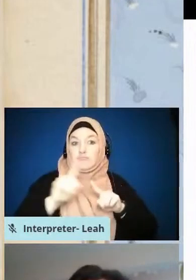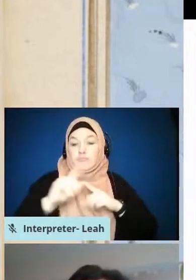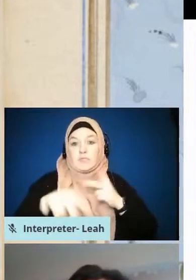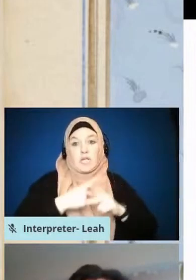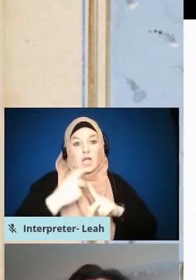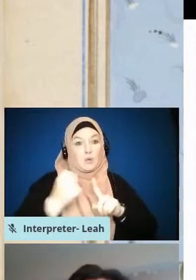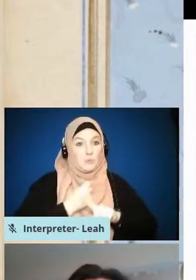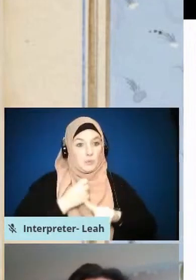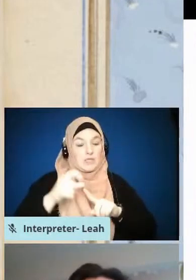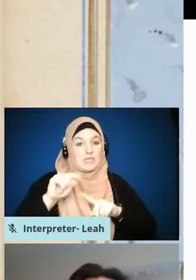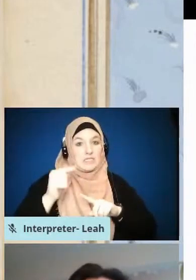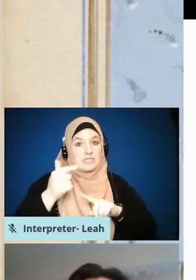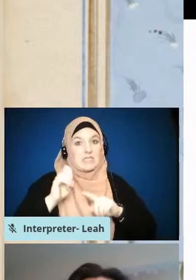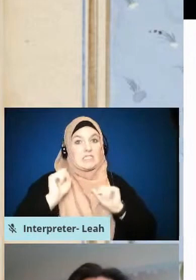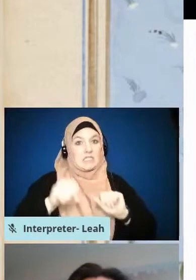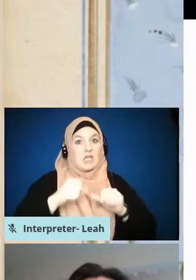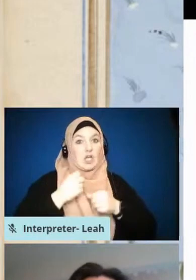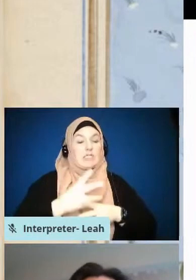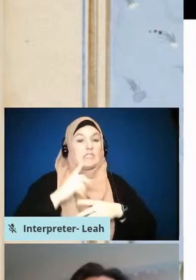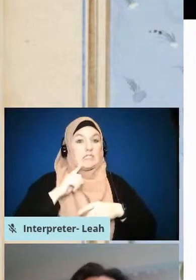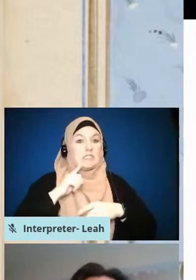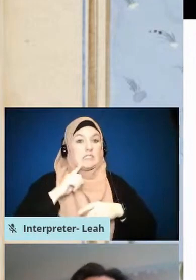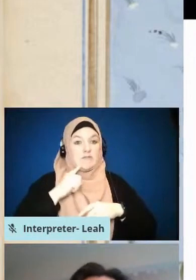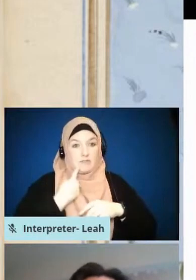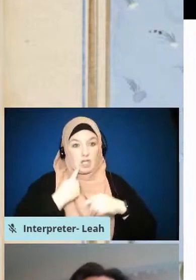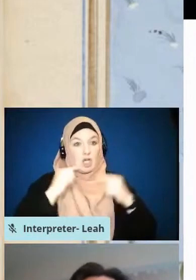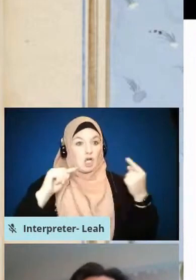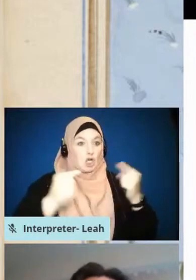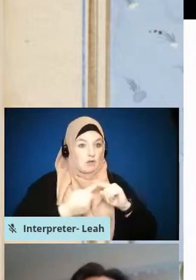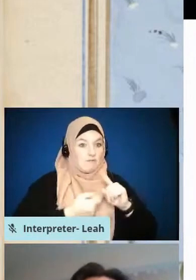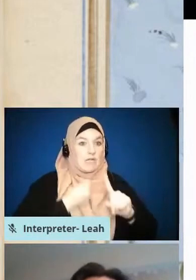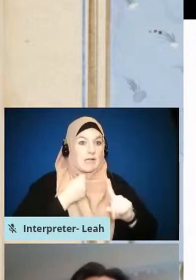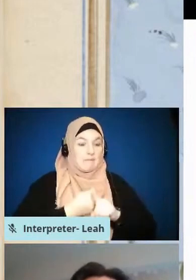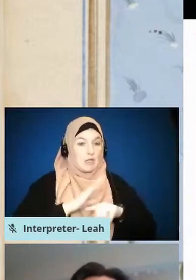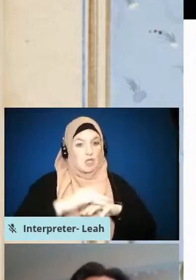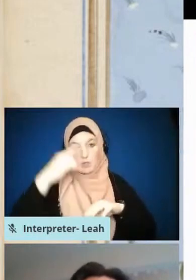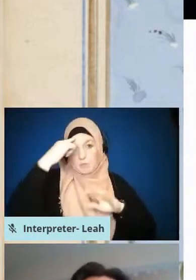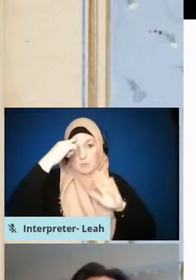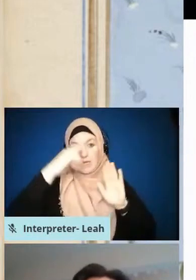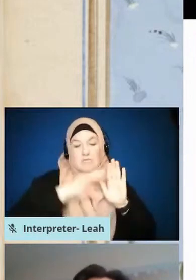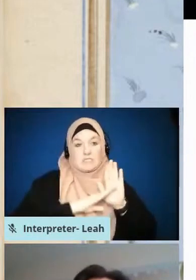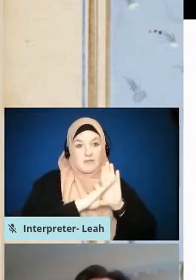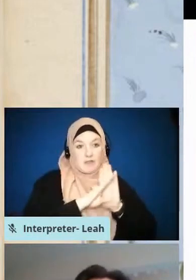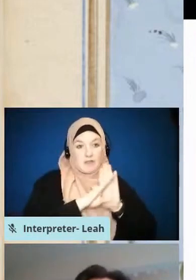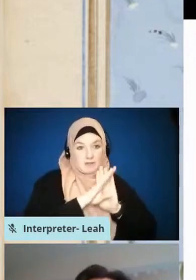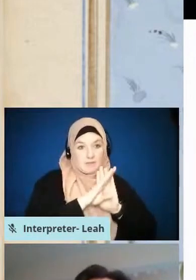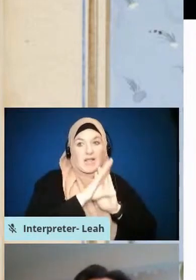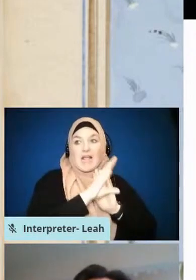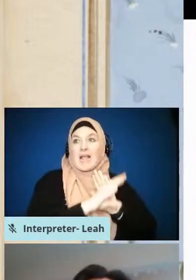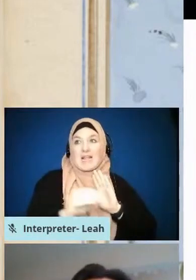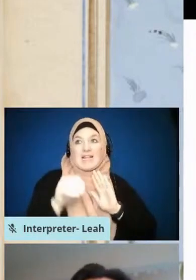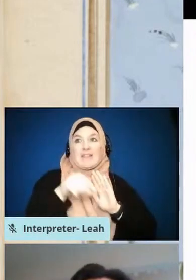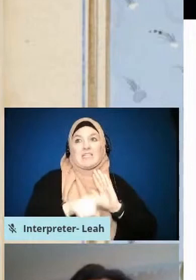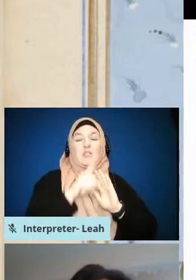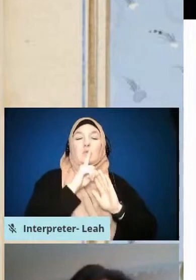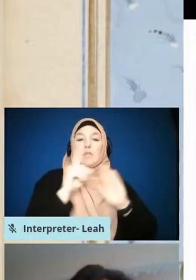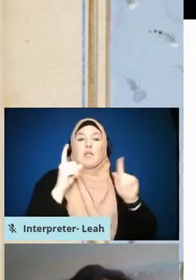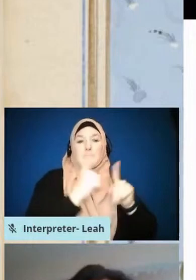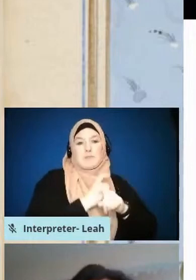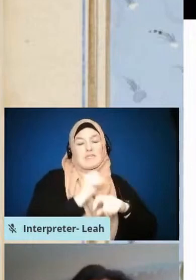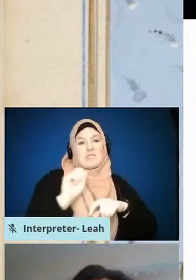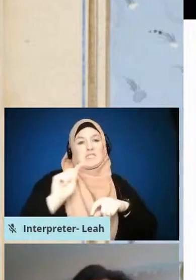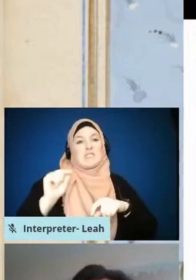abuse at this stage can cause severe, harmful impacts on their brain development, and this is a very